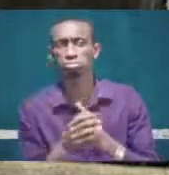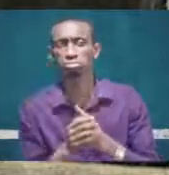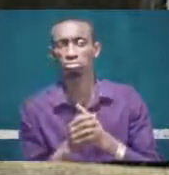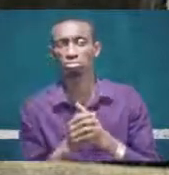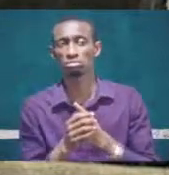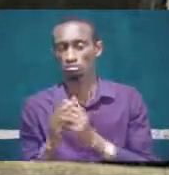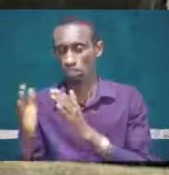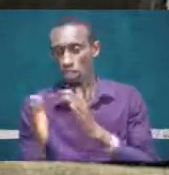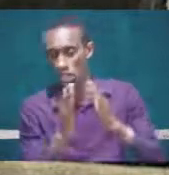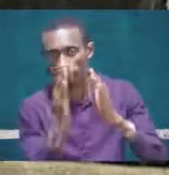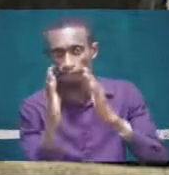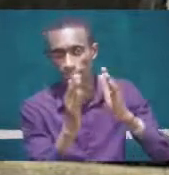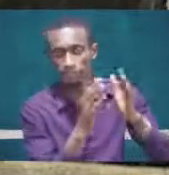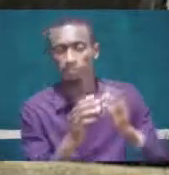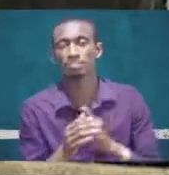way through